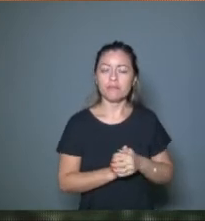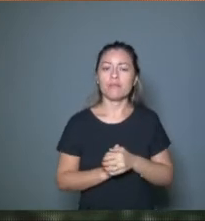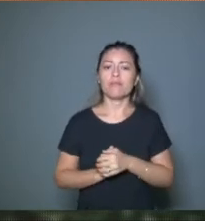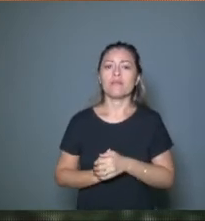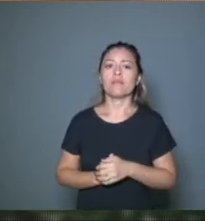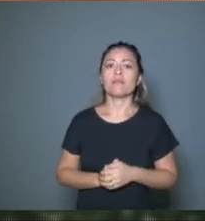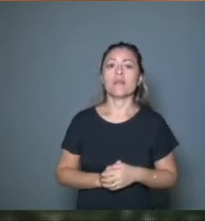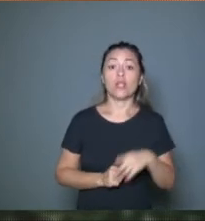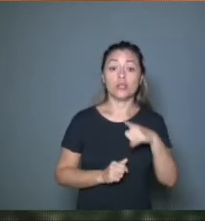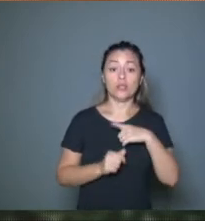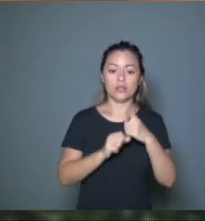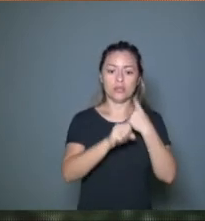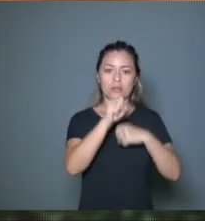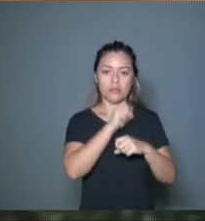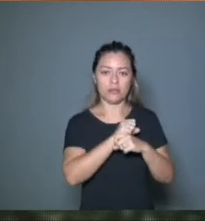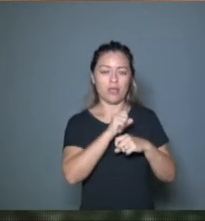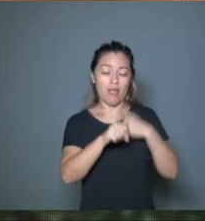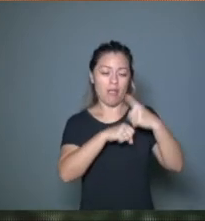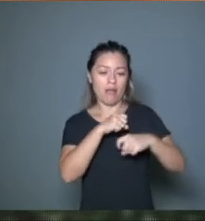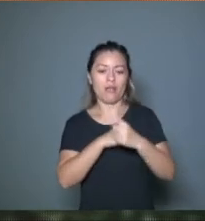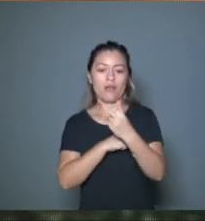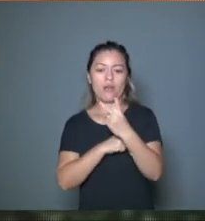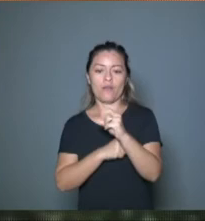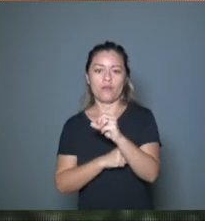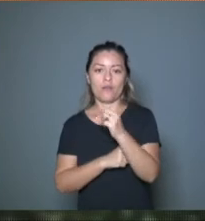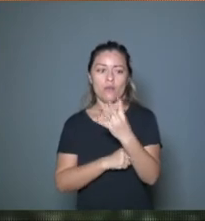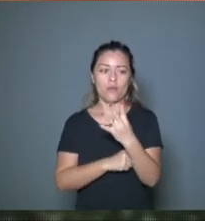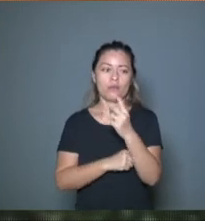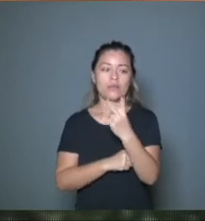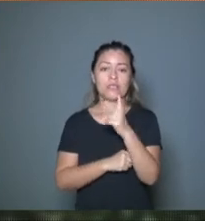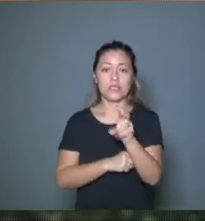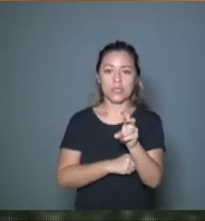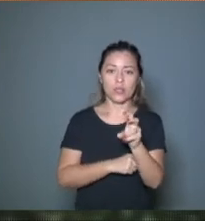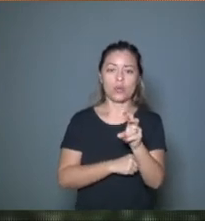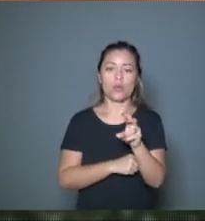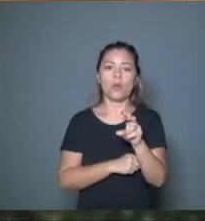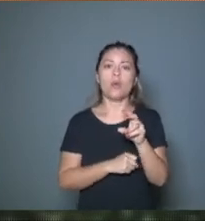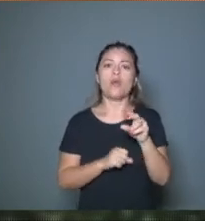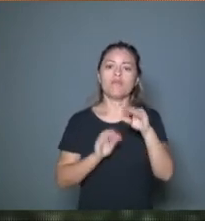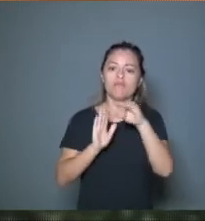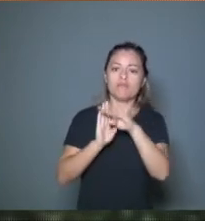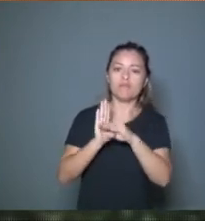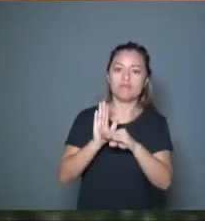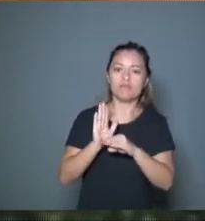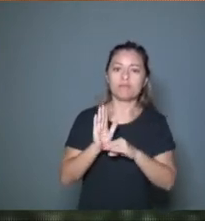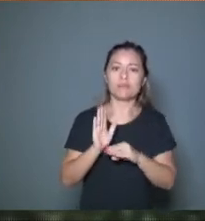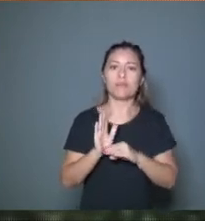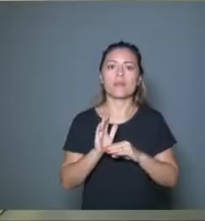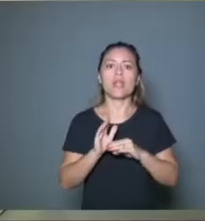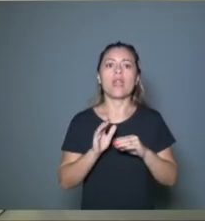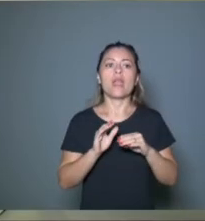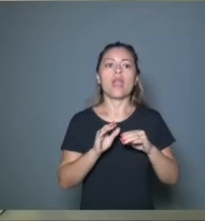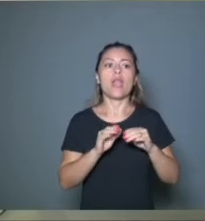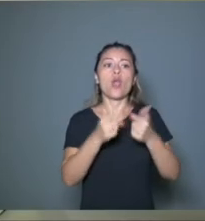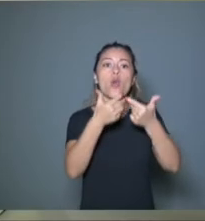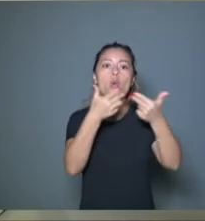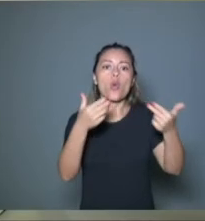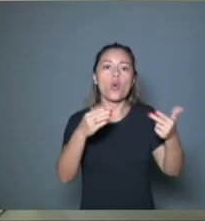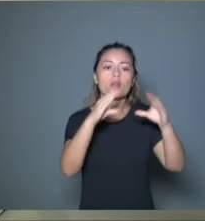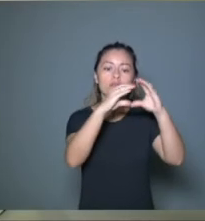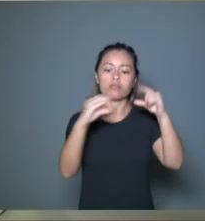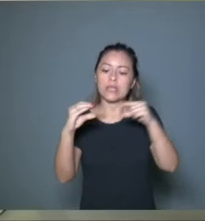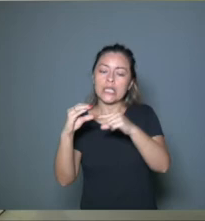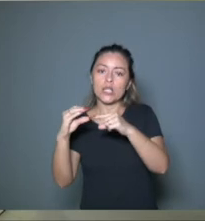and February suppliers early. We have a covenant that ends in 2024-25 that the relation between total